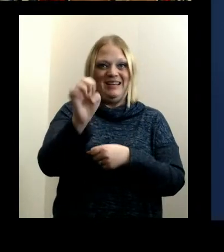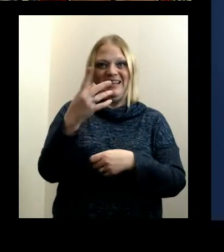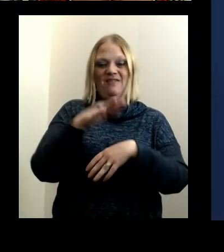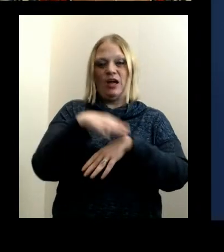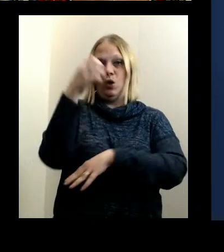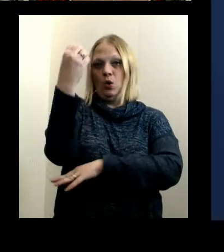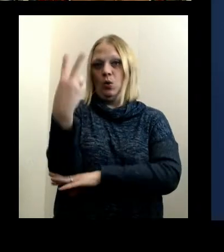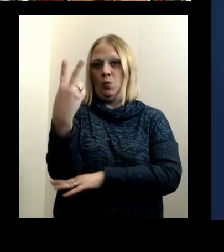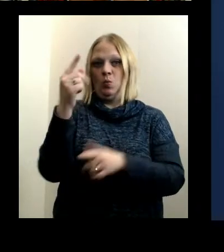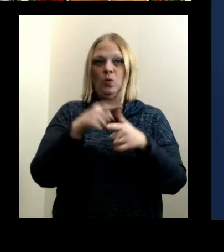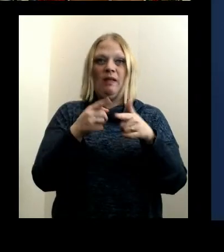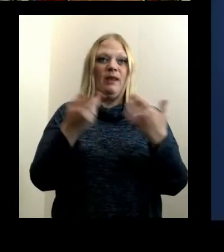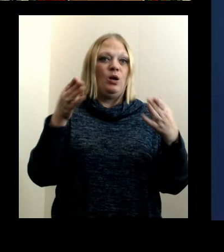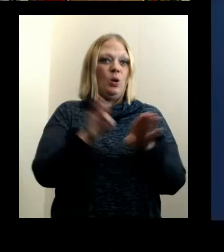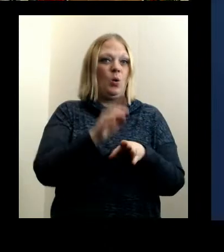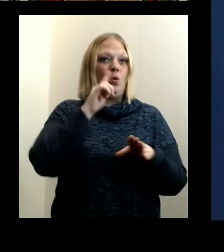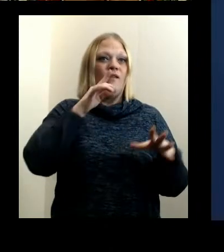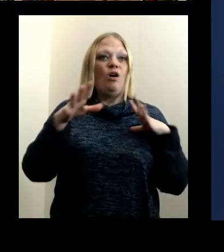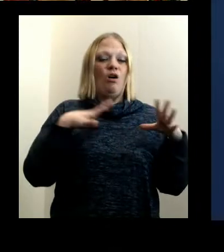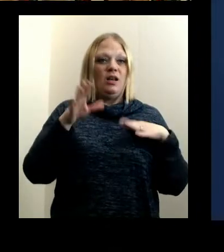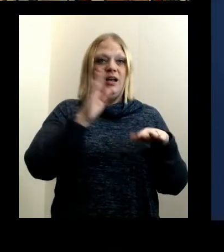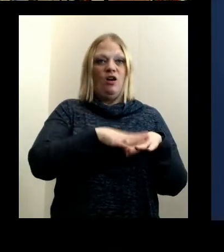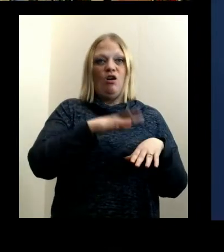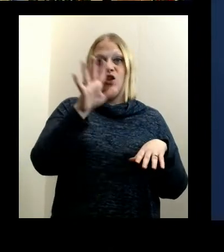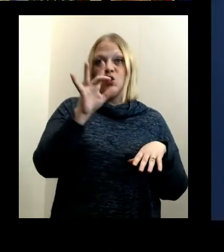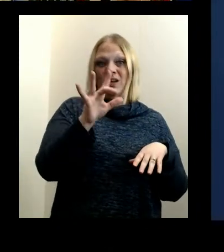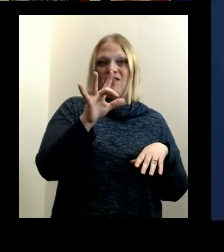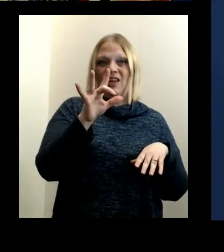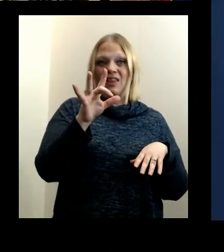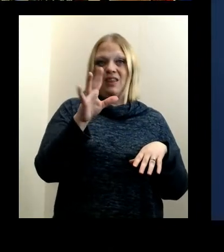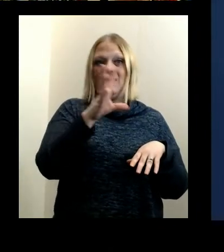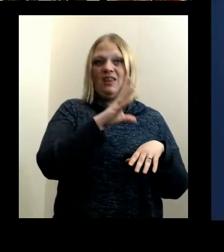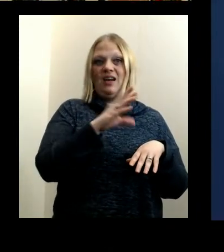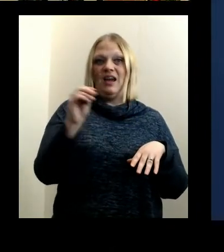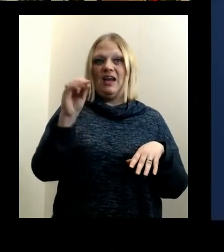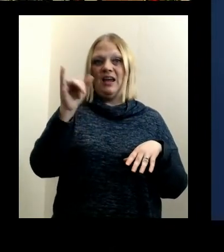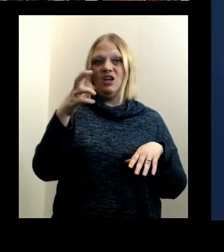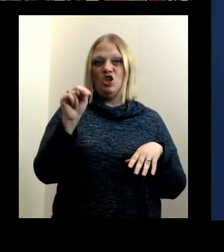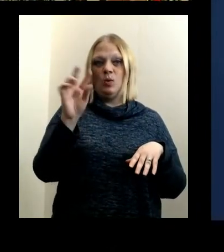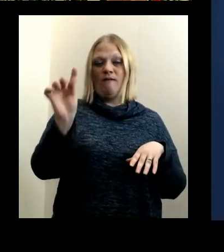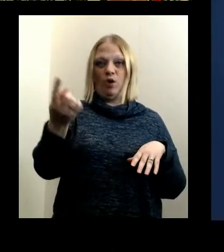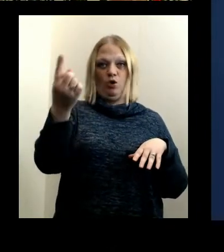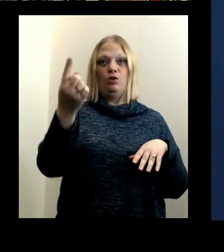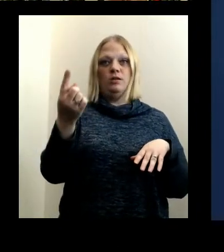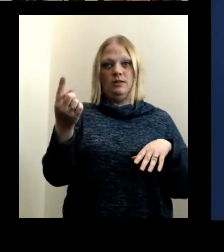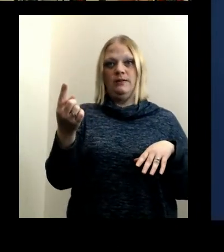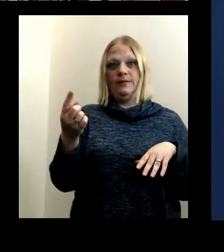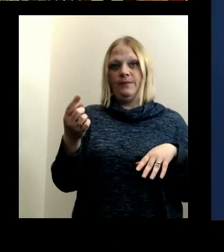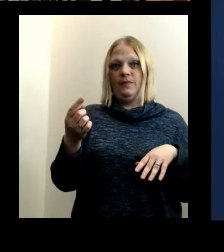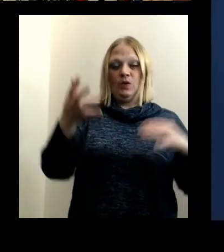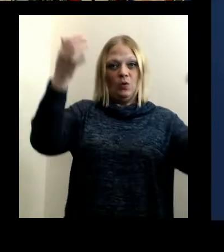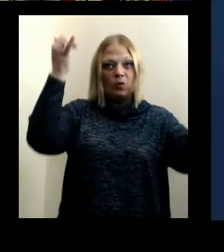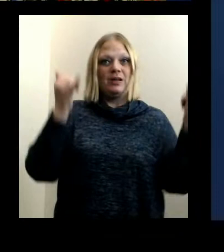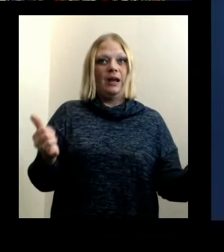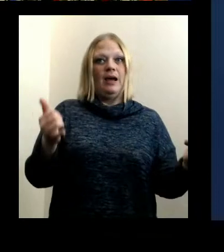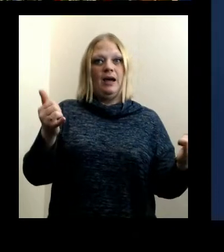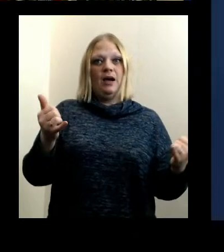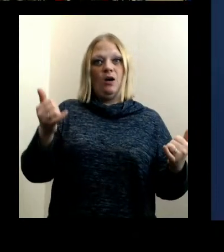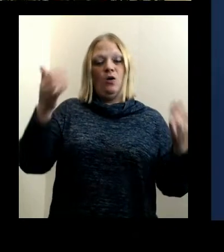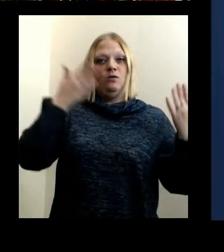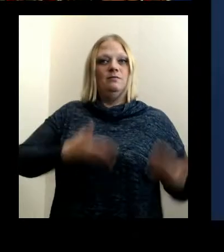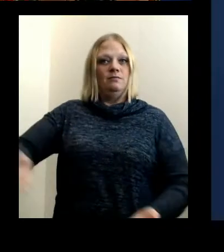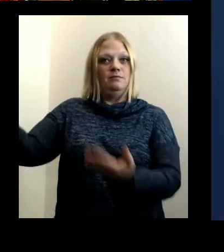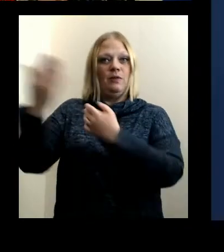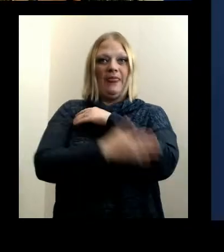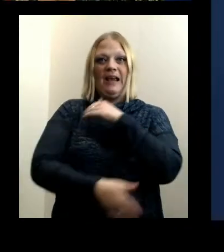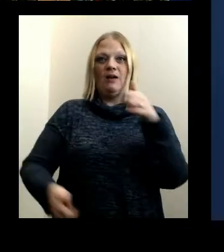we're going to be closed for the holidays on the 25th and on January 1st. So I'm going to leave it up to our county